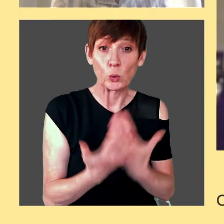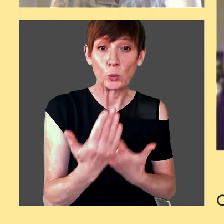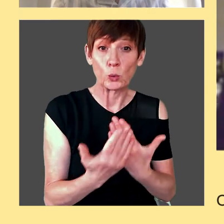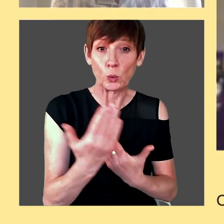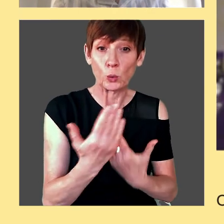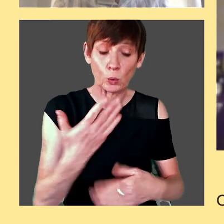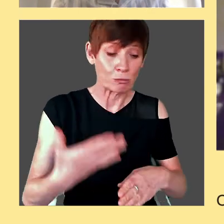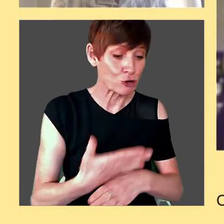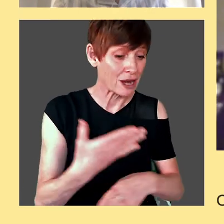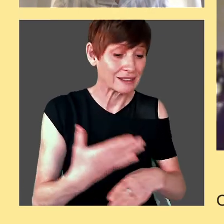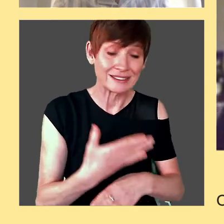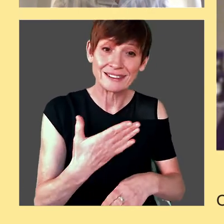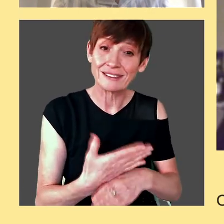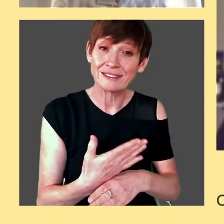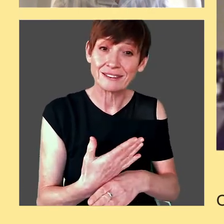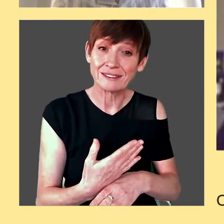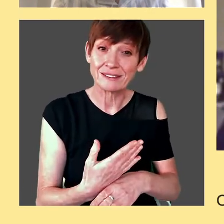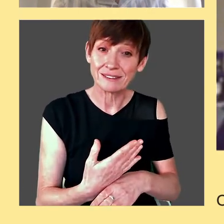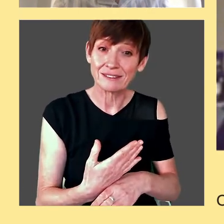things.